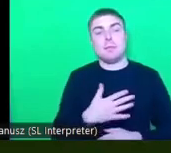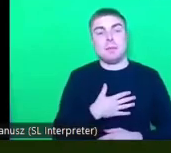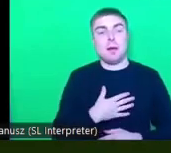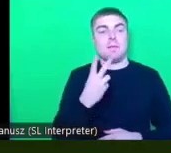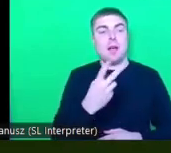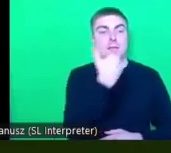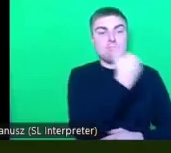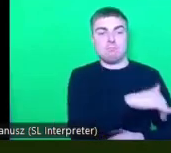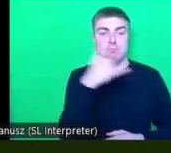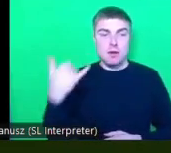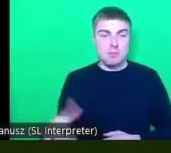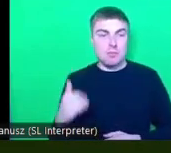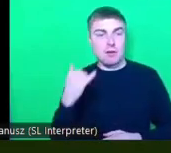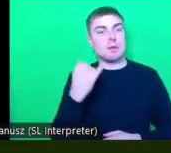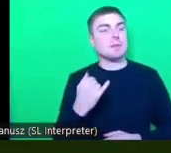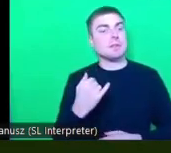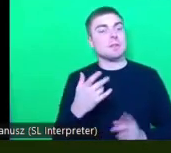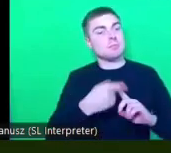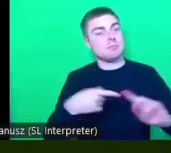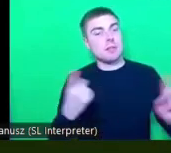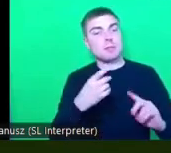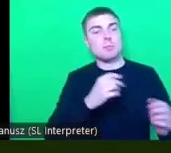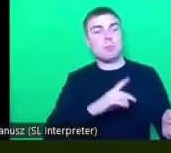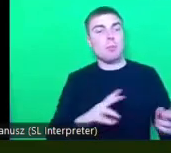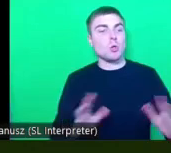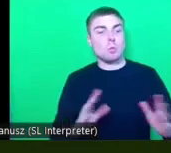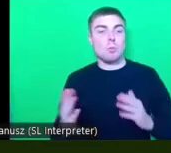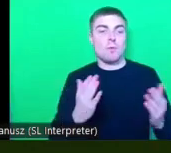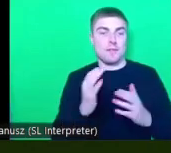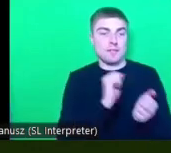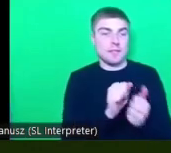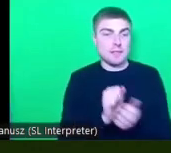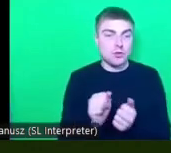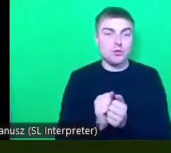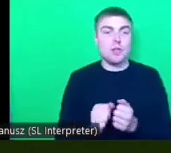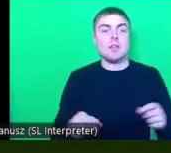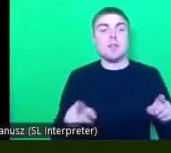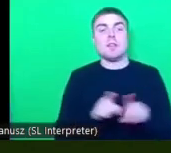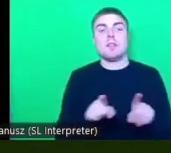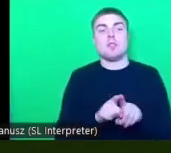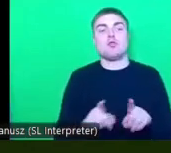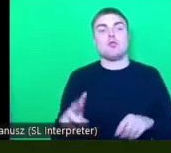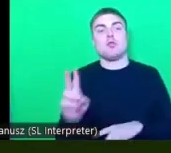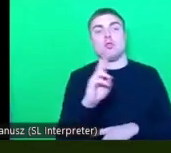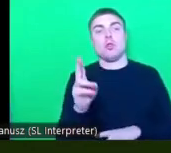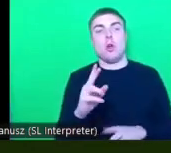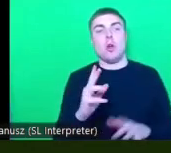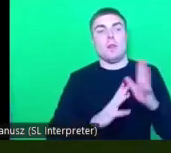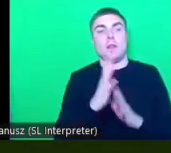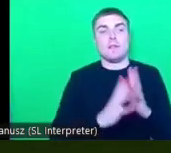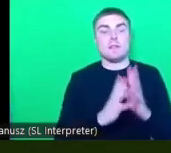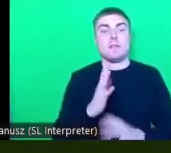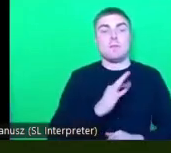forest. So in Norway, it's much more private landowners, while in Sweden we have a lot of more